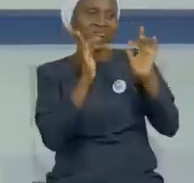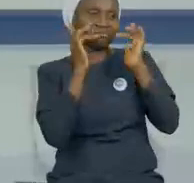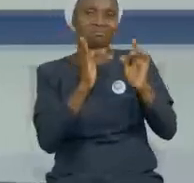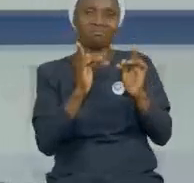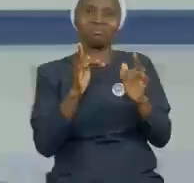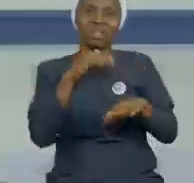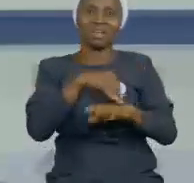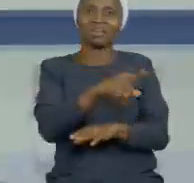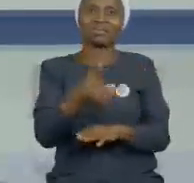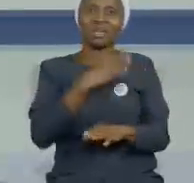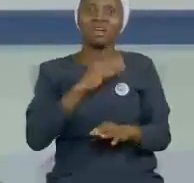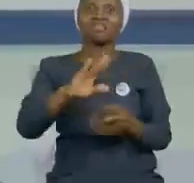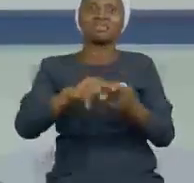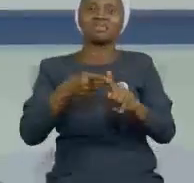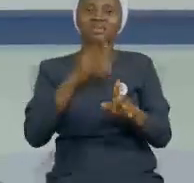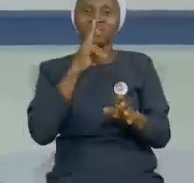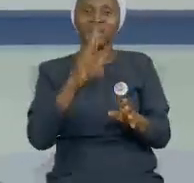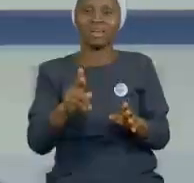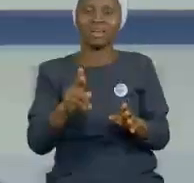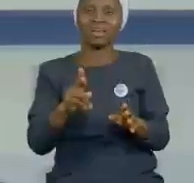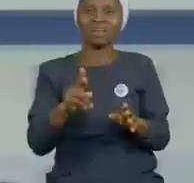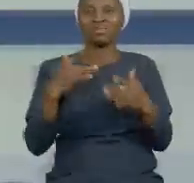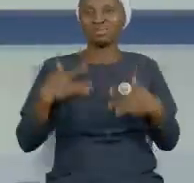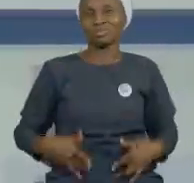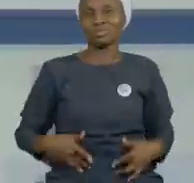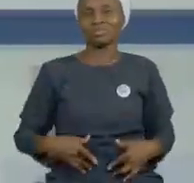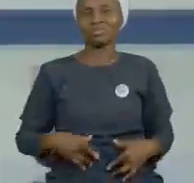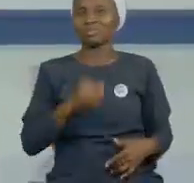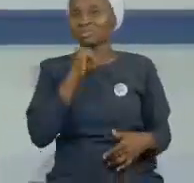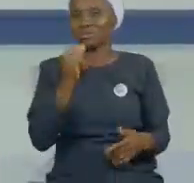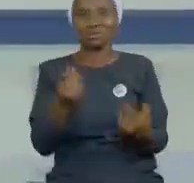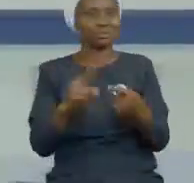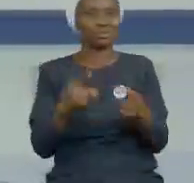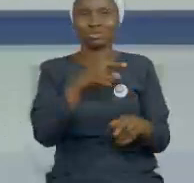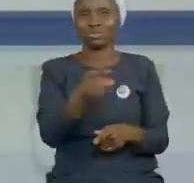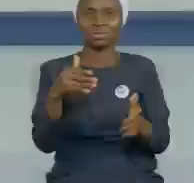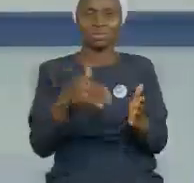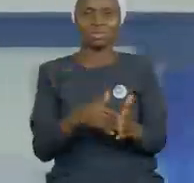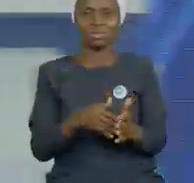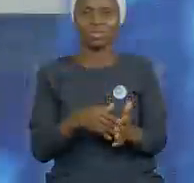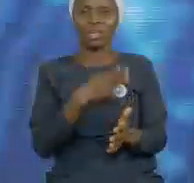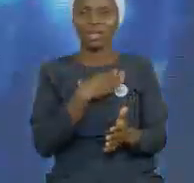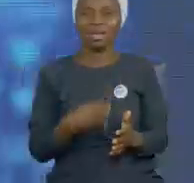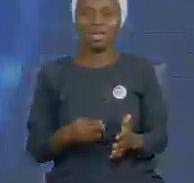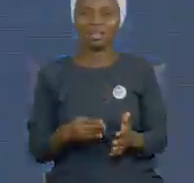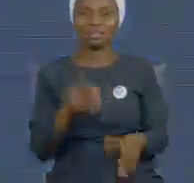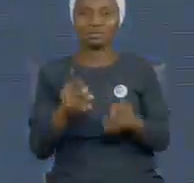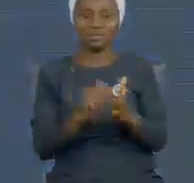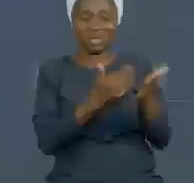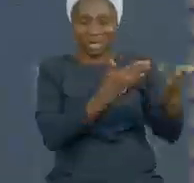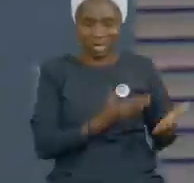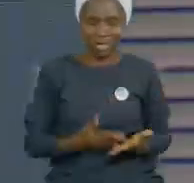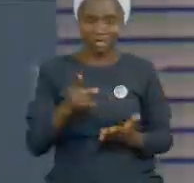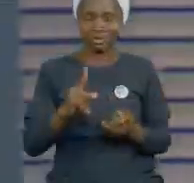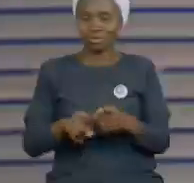your friends are giving up on you. And even your relatives, they have carried you here, carried you there, carried you everywhere. And